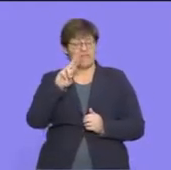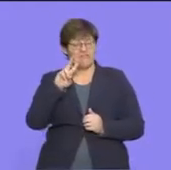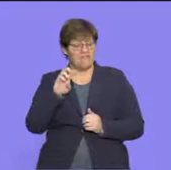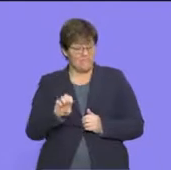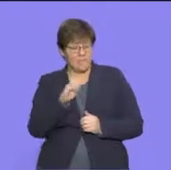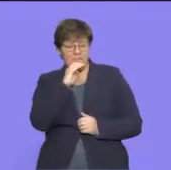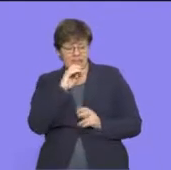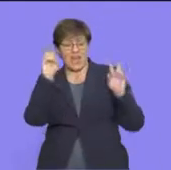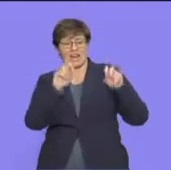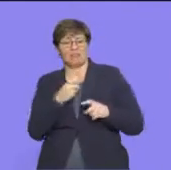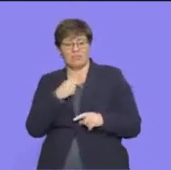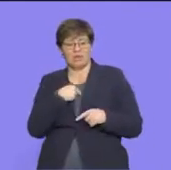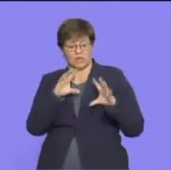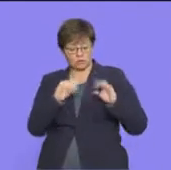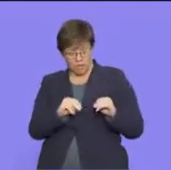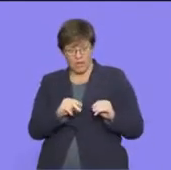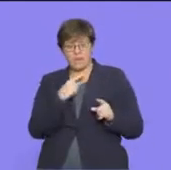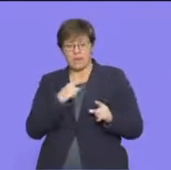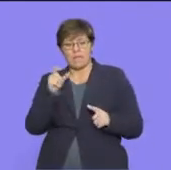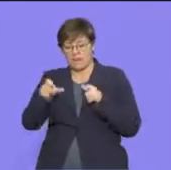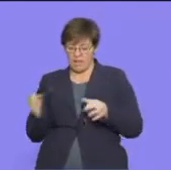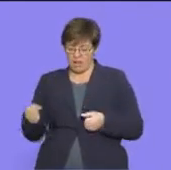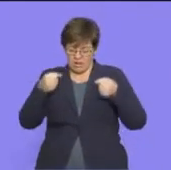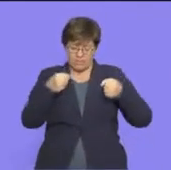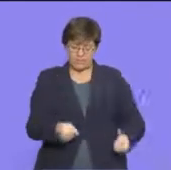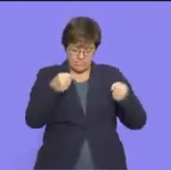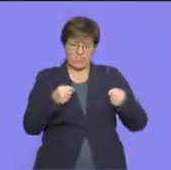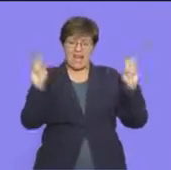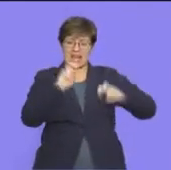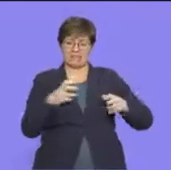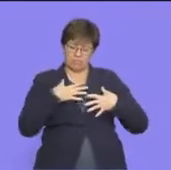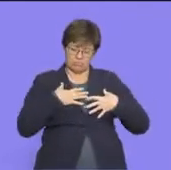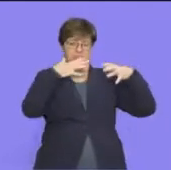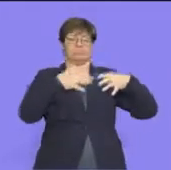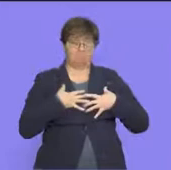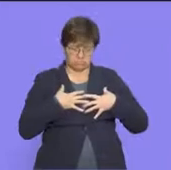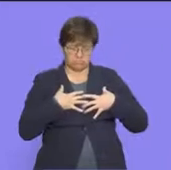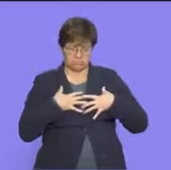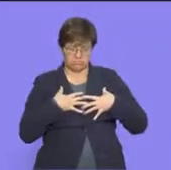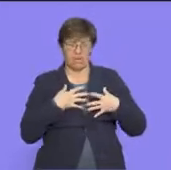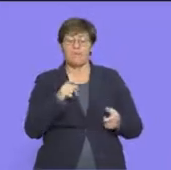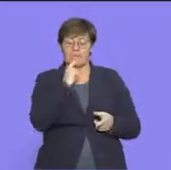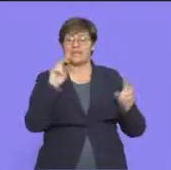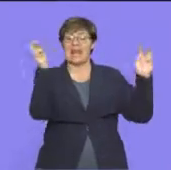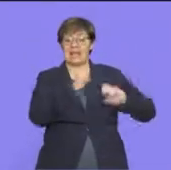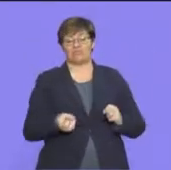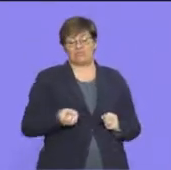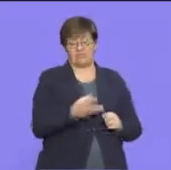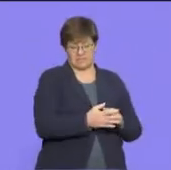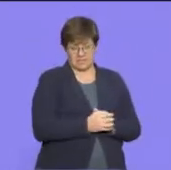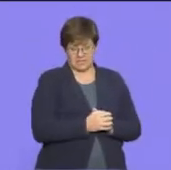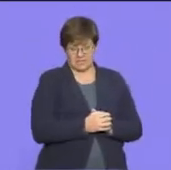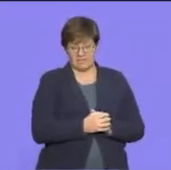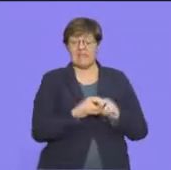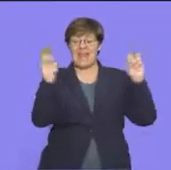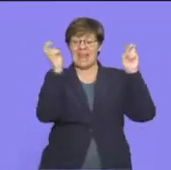heart stops beating, do you see sometimes they put those paddles on? What are they putting through? Electricity. And that